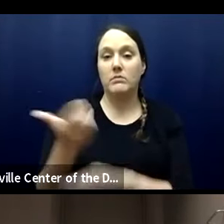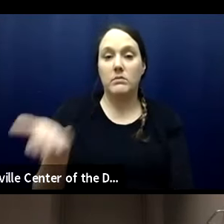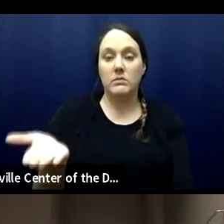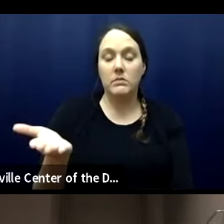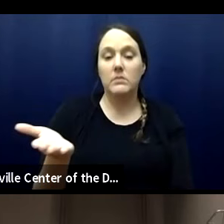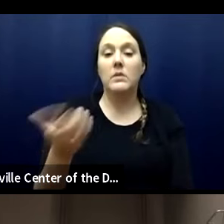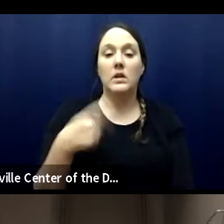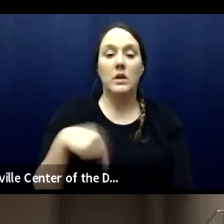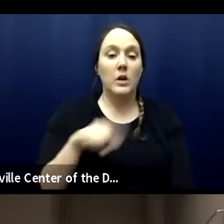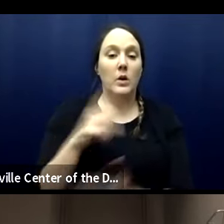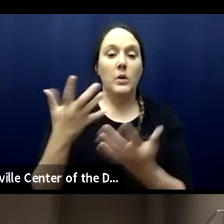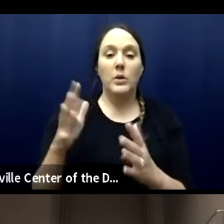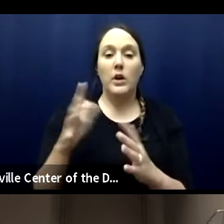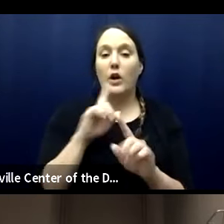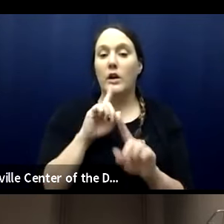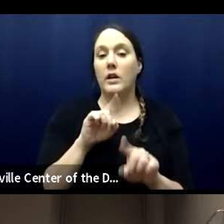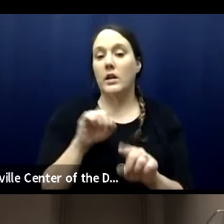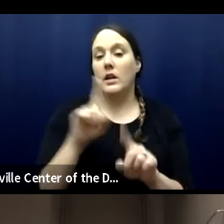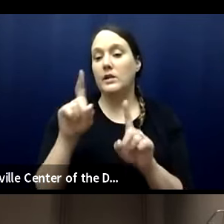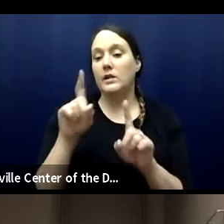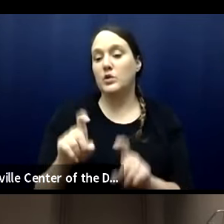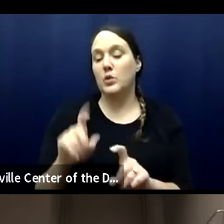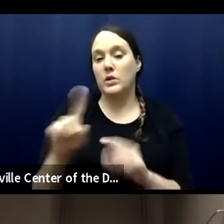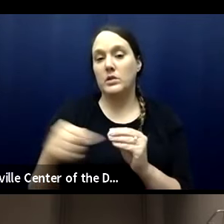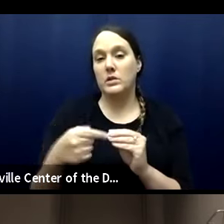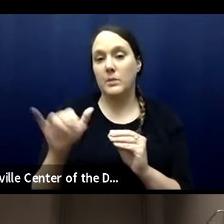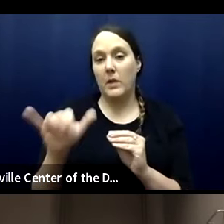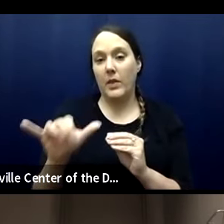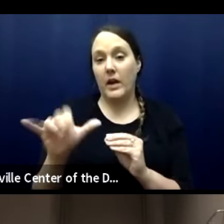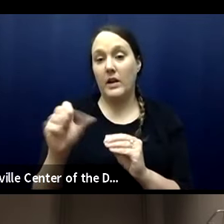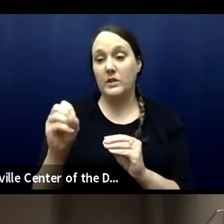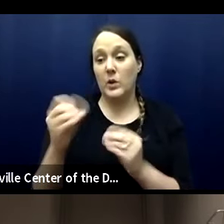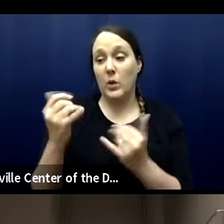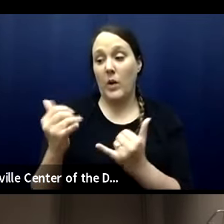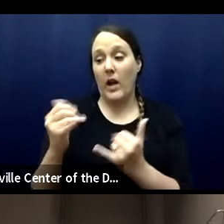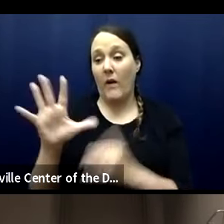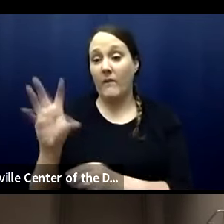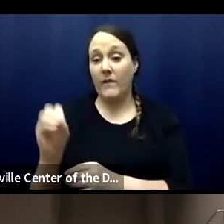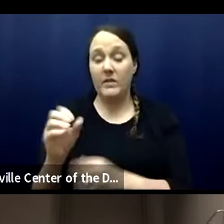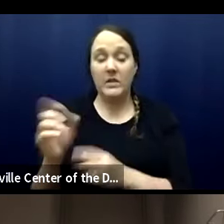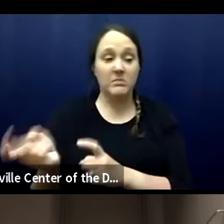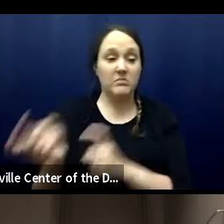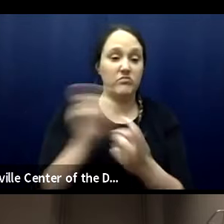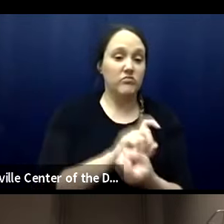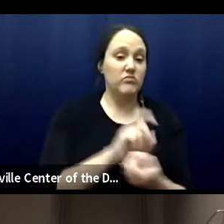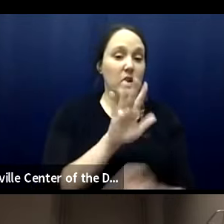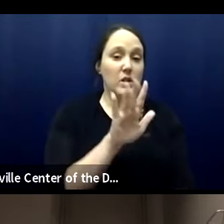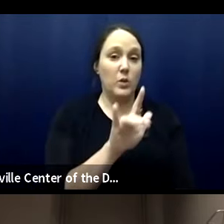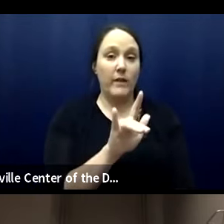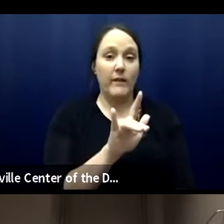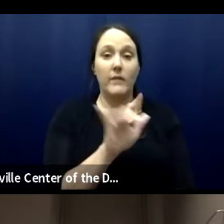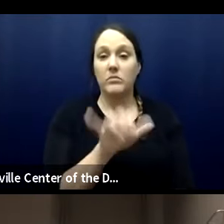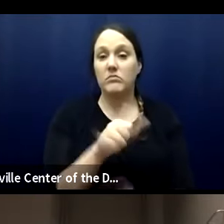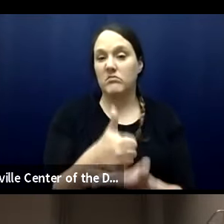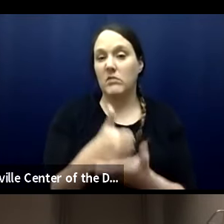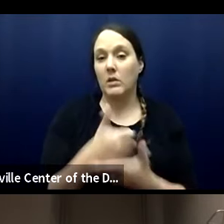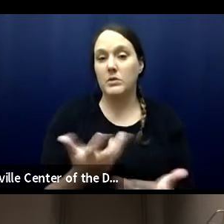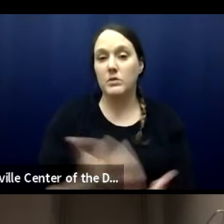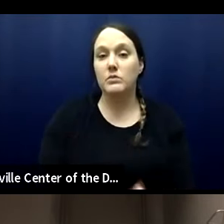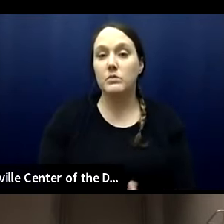And we already have to answer questions about that. So instead of 50, it's 25. So that helps.